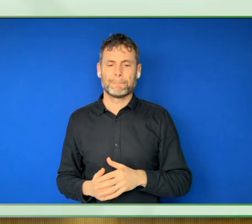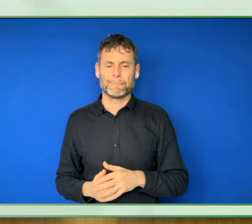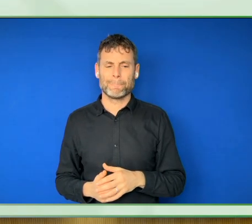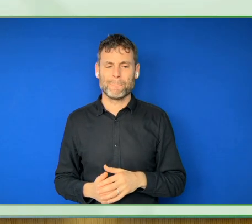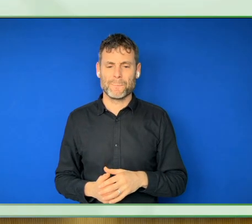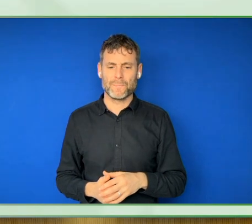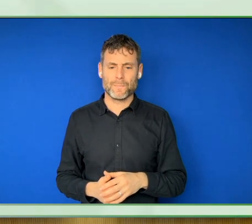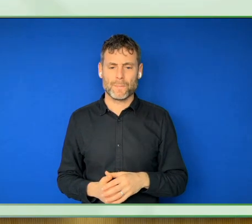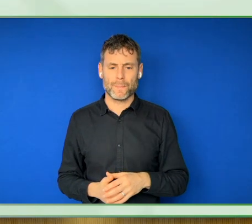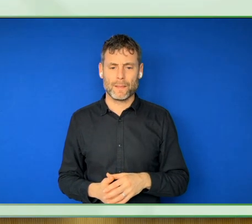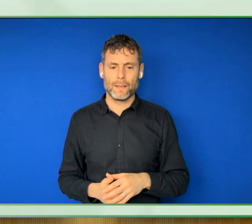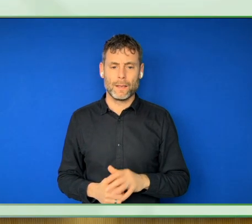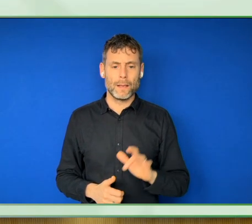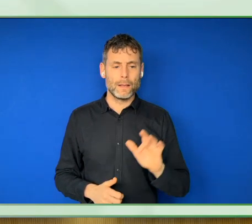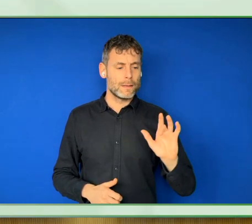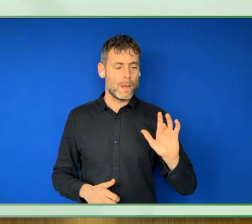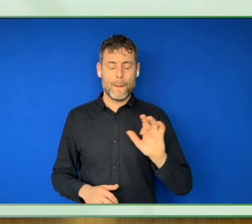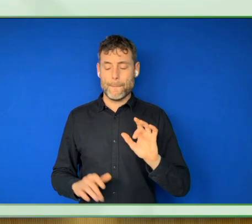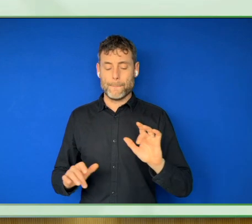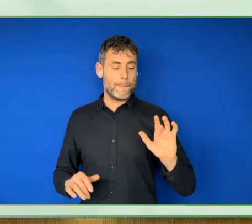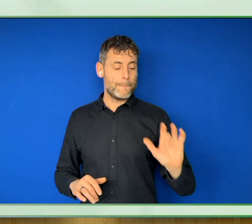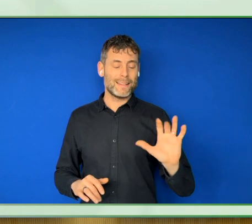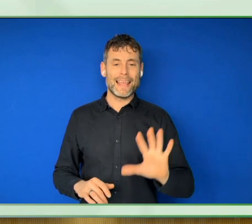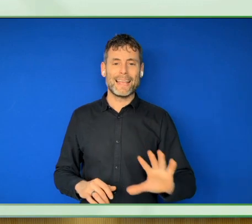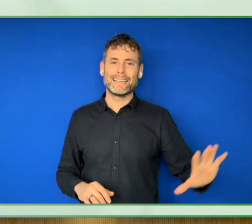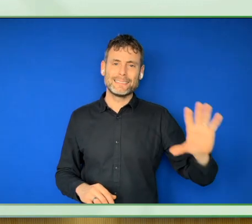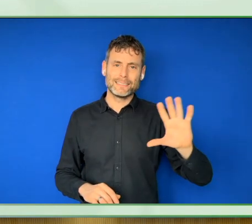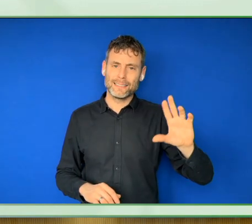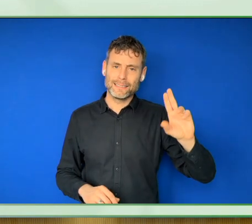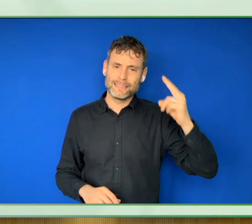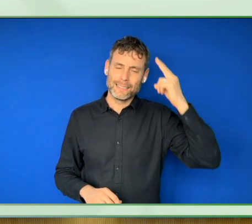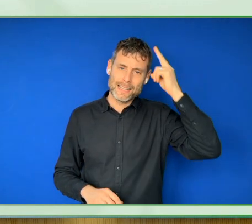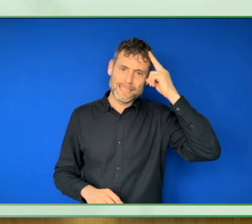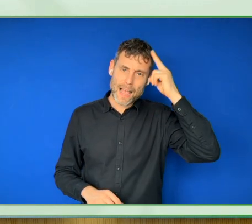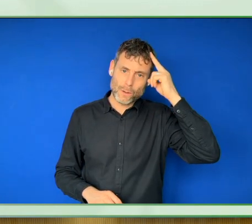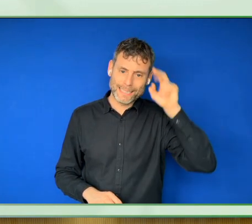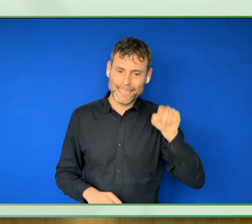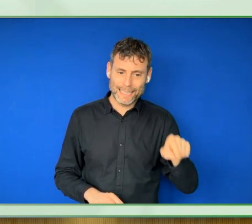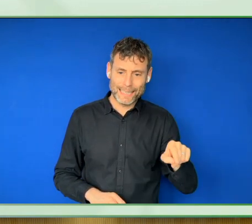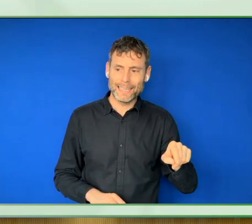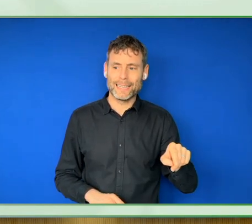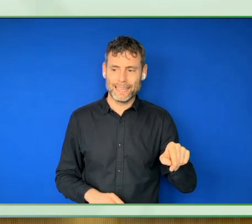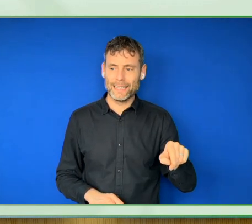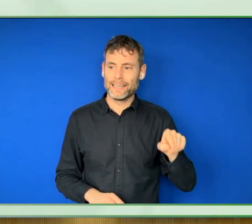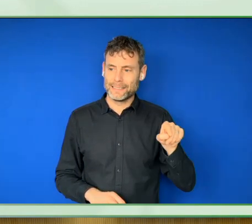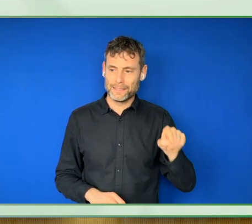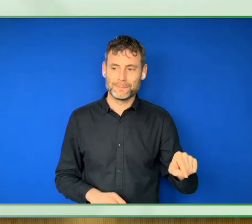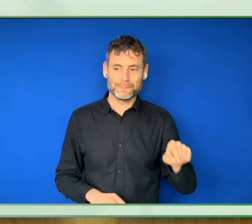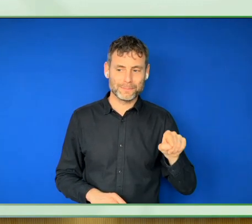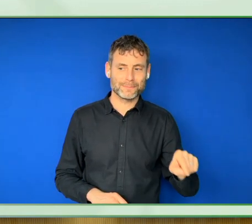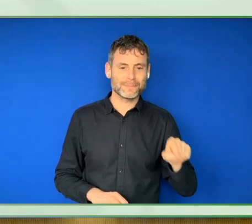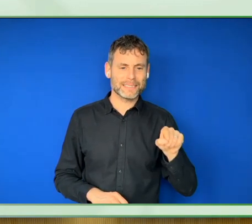But when I talk with people who live in Saudi, they say, yeah, this is totally normal. This is totally right because this is their culture. And so we